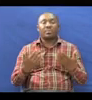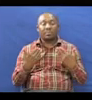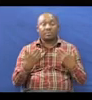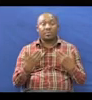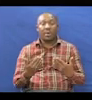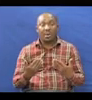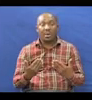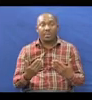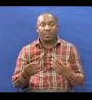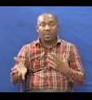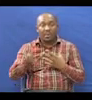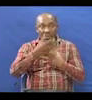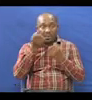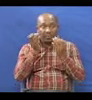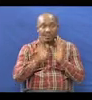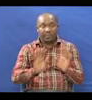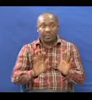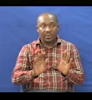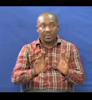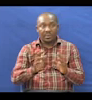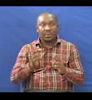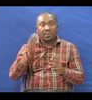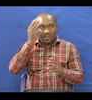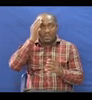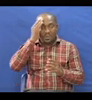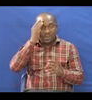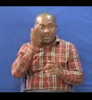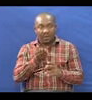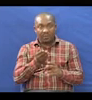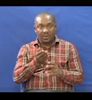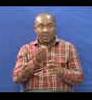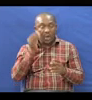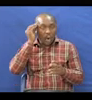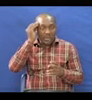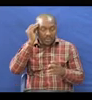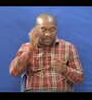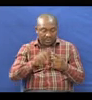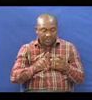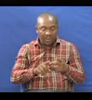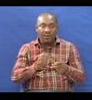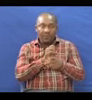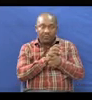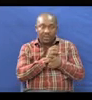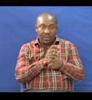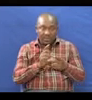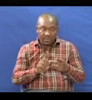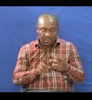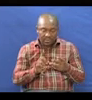So, we have already discovered the concept of feudalism, the features of